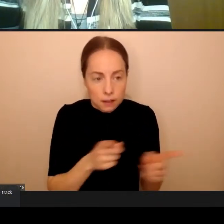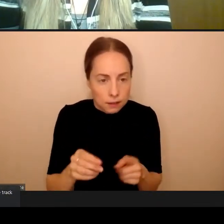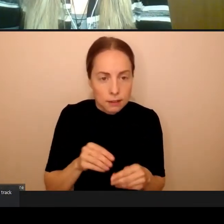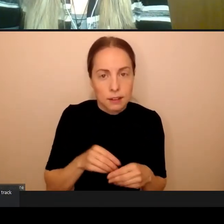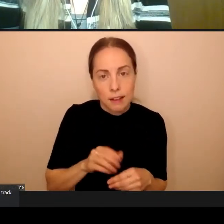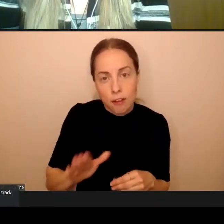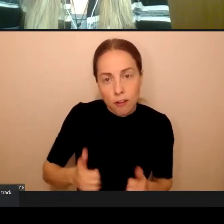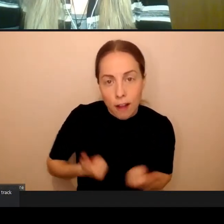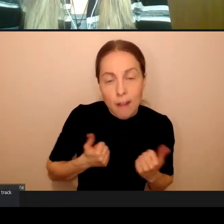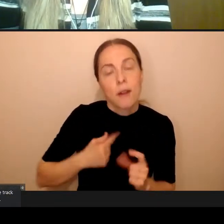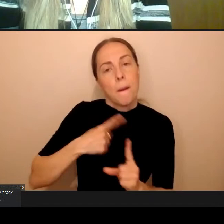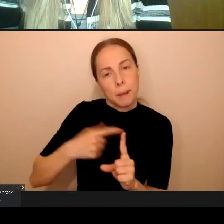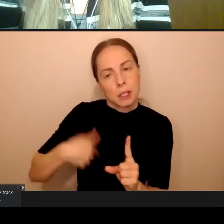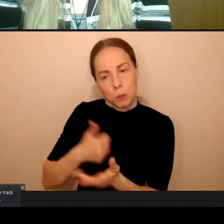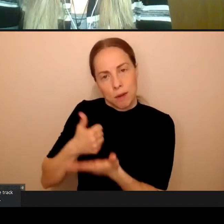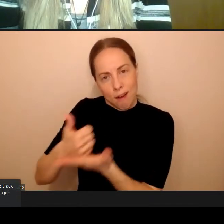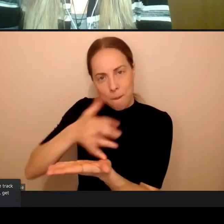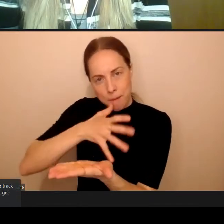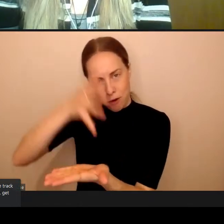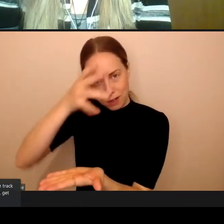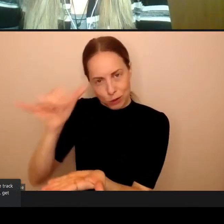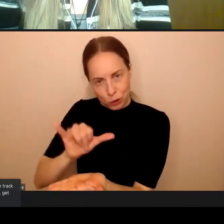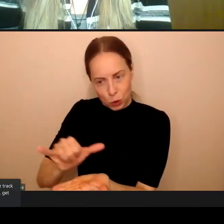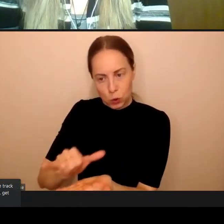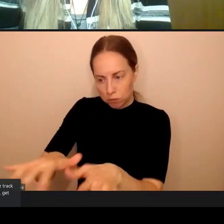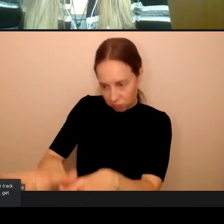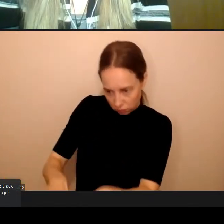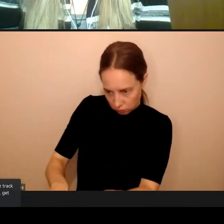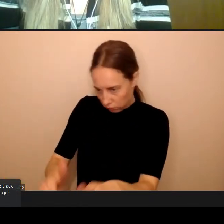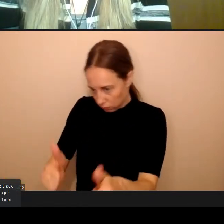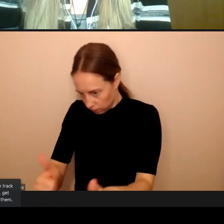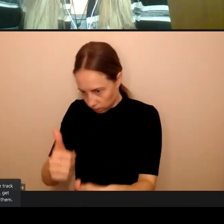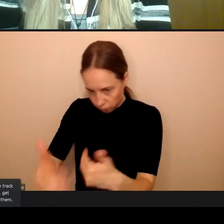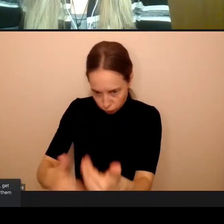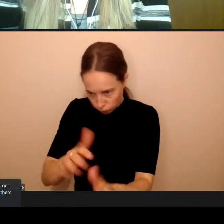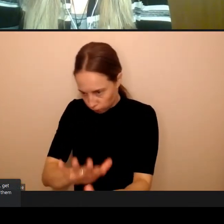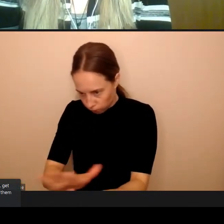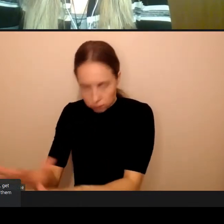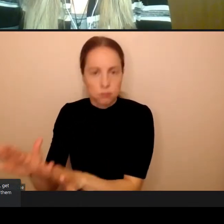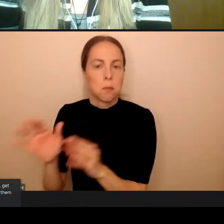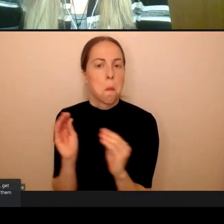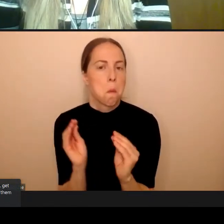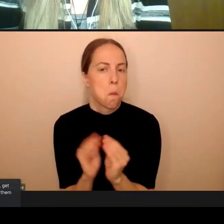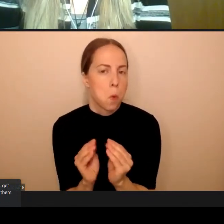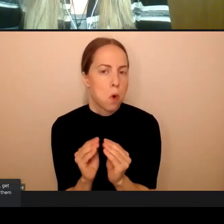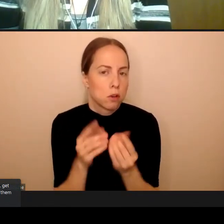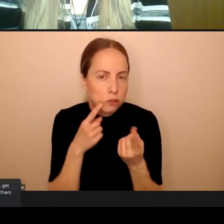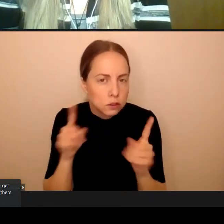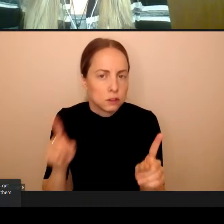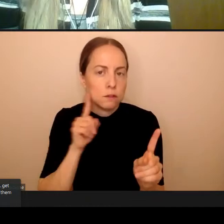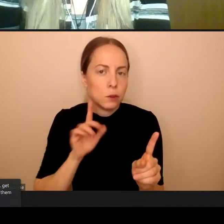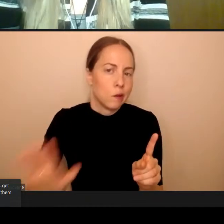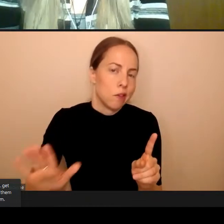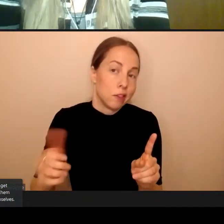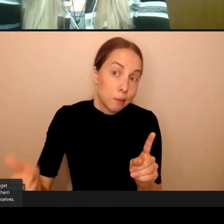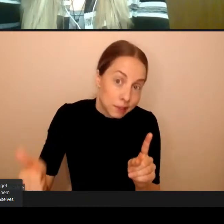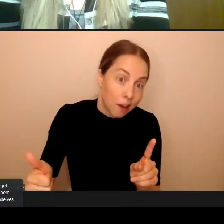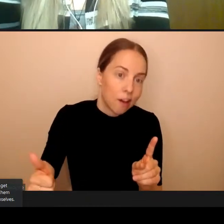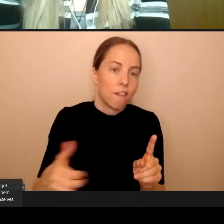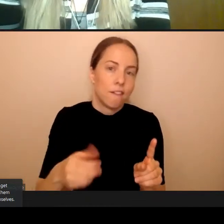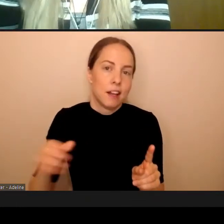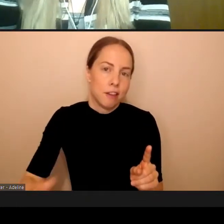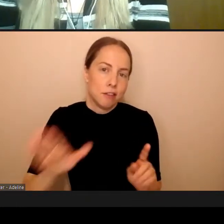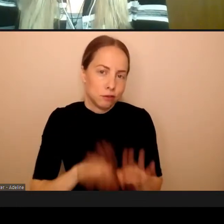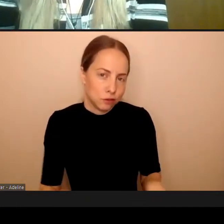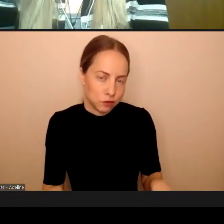parents get settled, get them up and going, and work to make them much more achievable for themselves. And